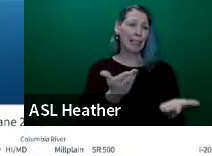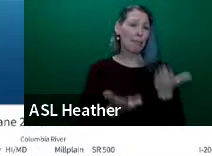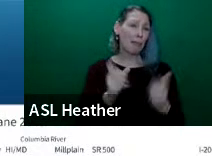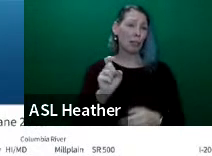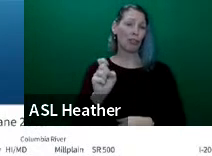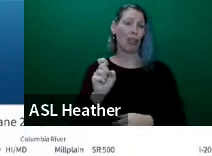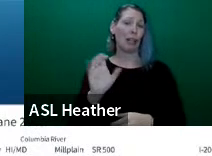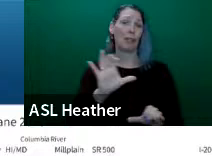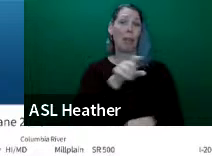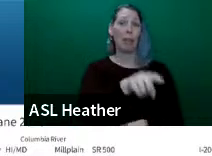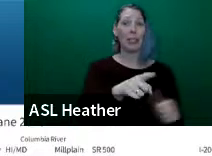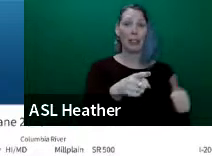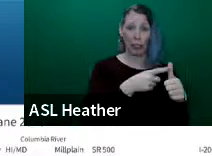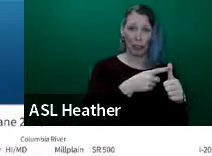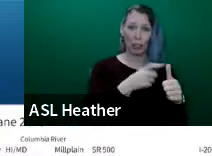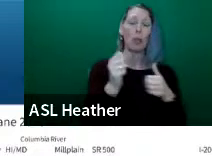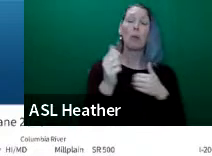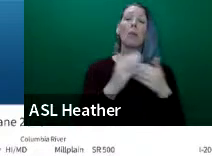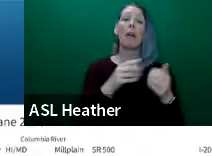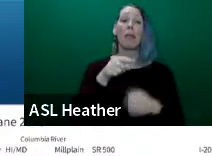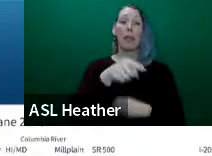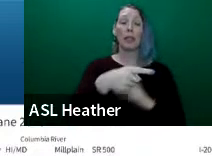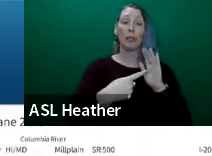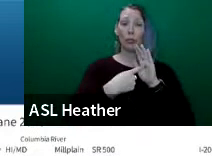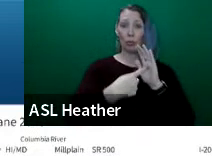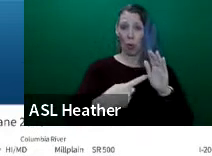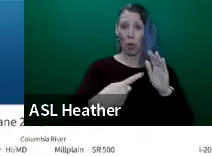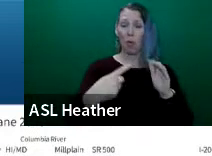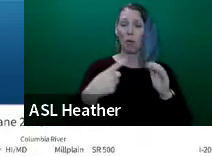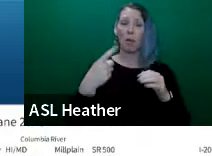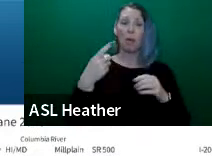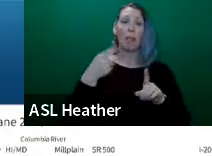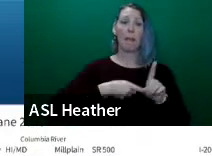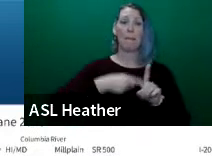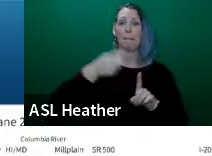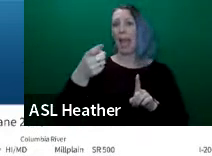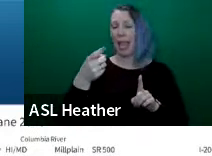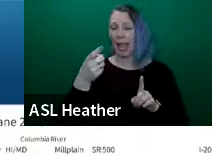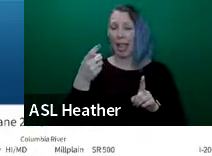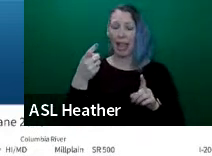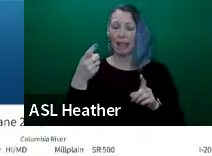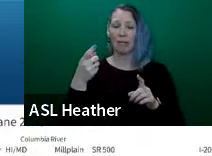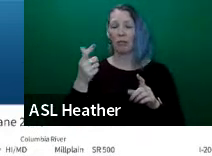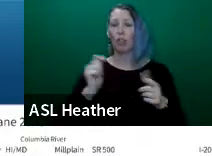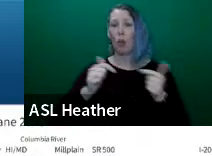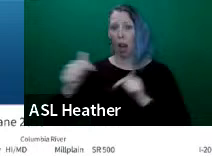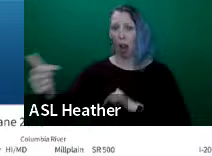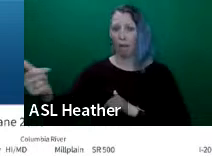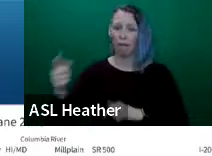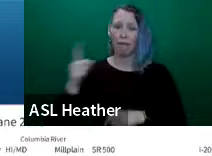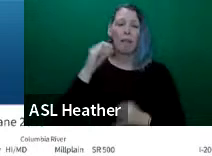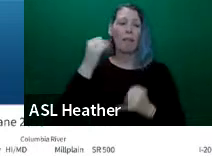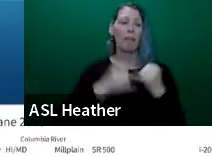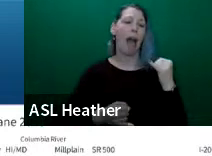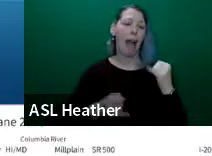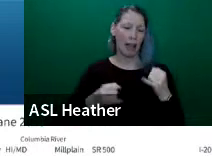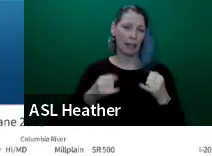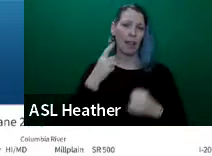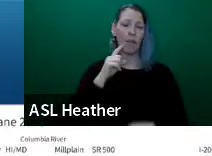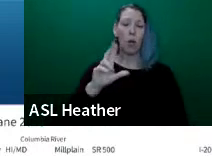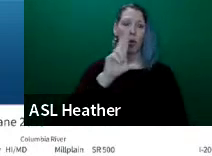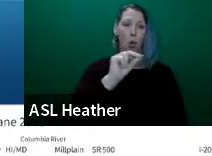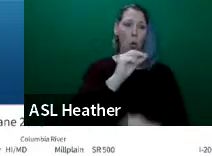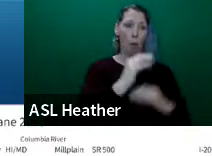moved this up in order. So this shows kind of the main trade-offs of those last kind of placemats for the no